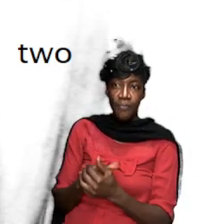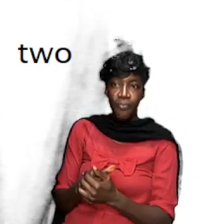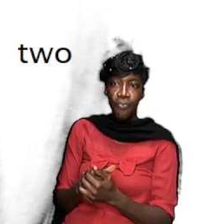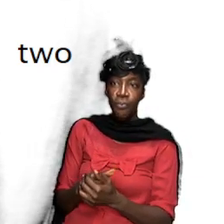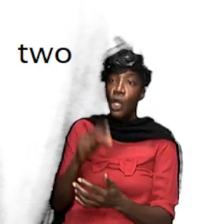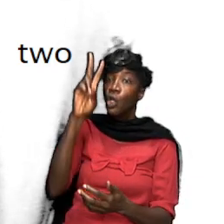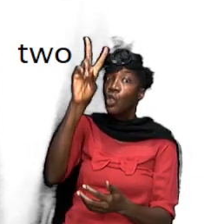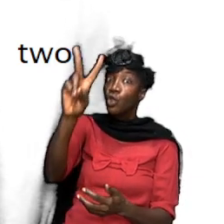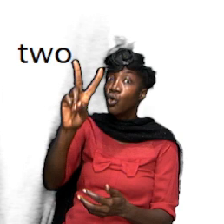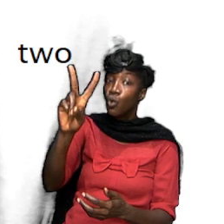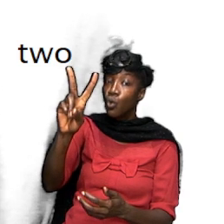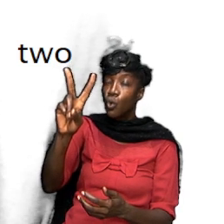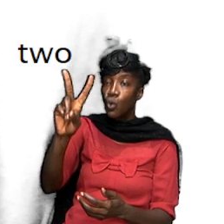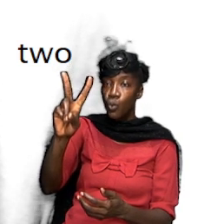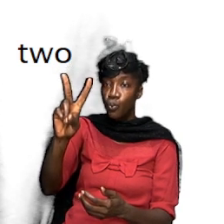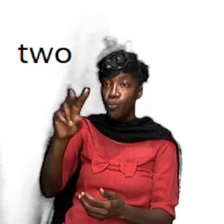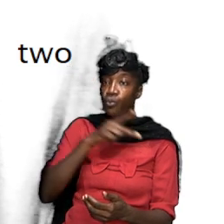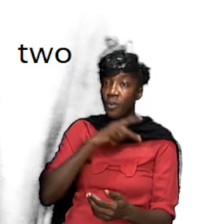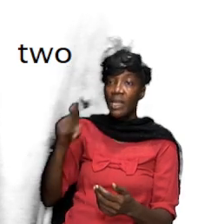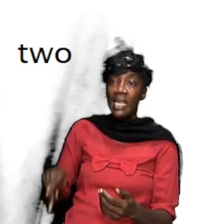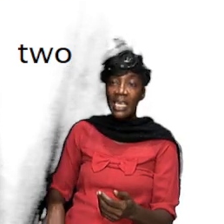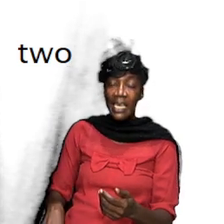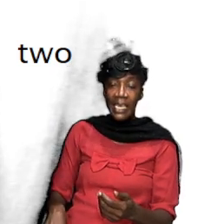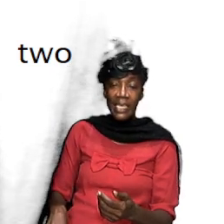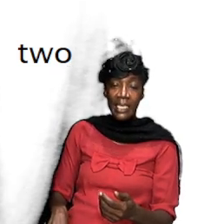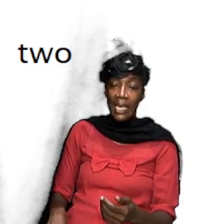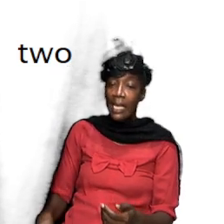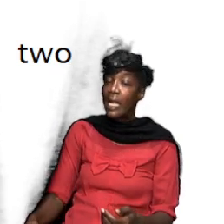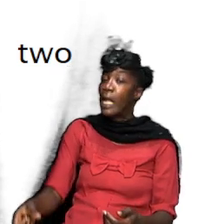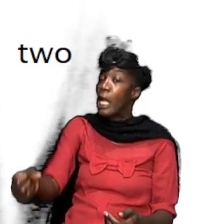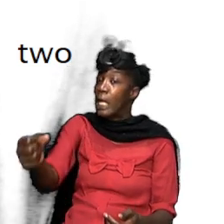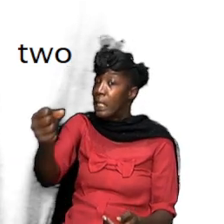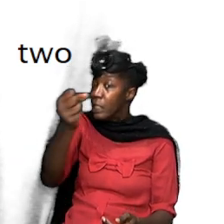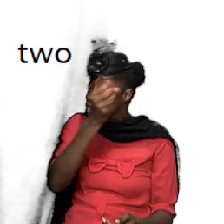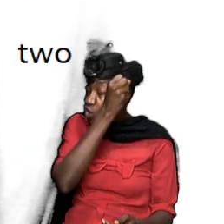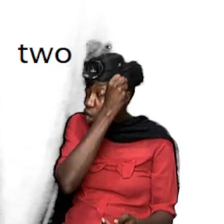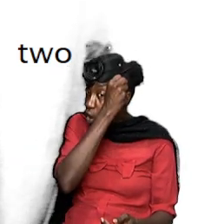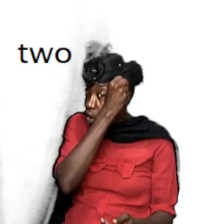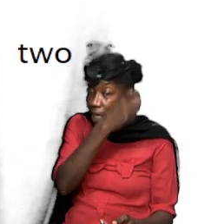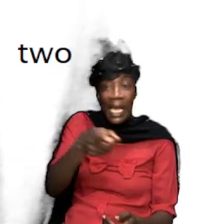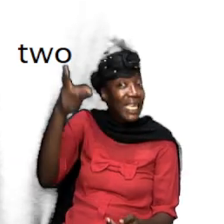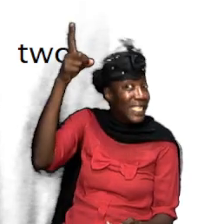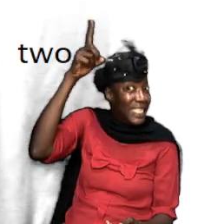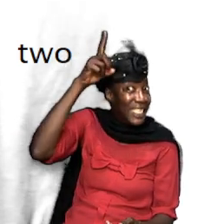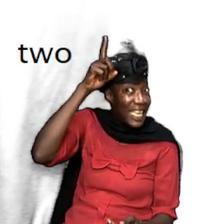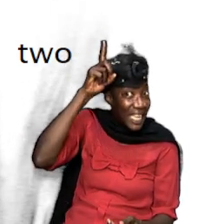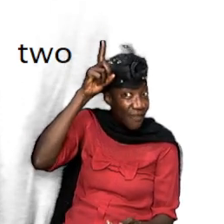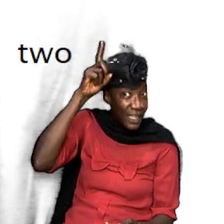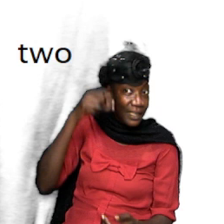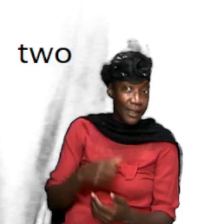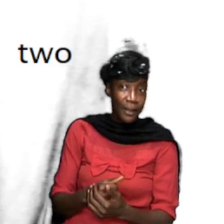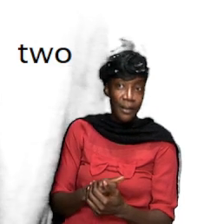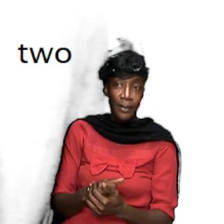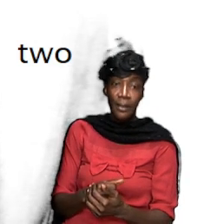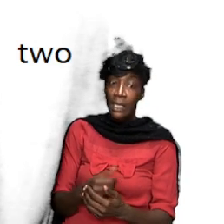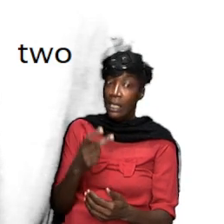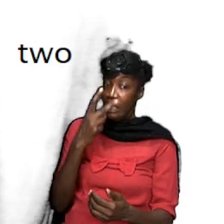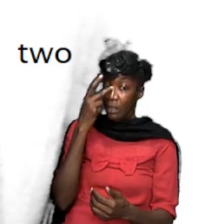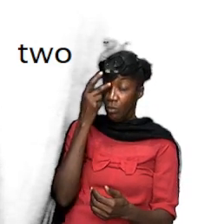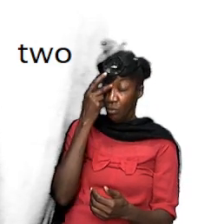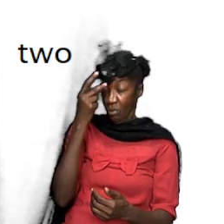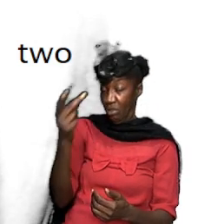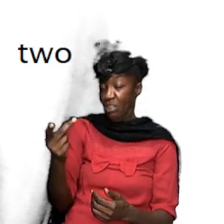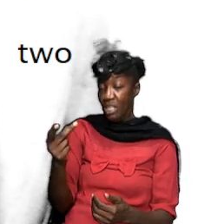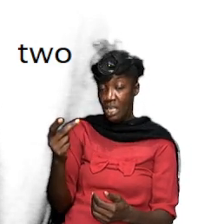the most prominent kings are King Saul and King David. When we go through scriptures, you're going to recognize that